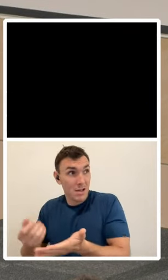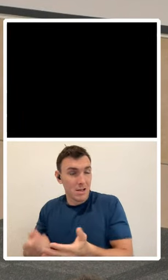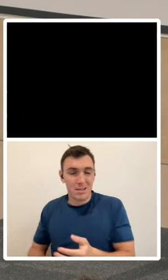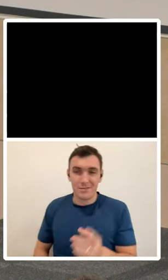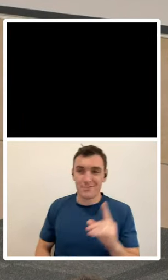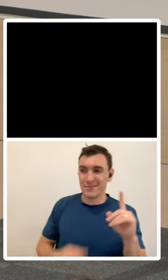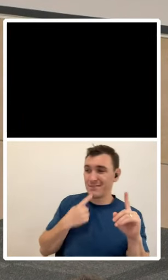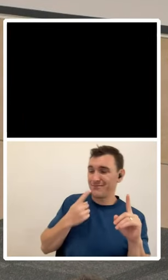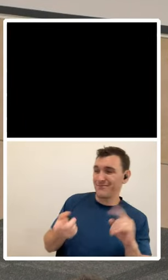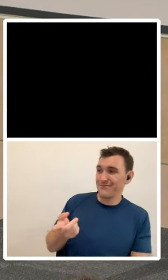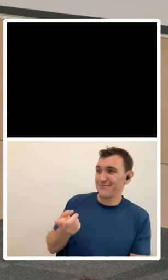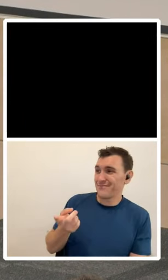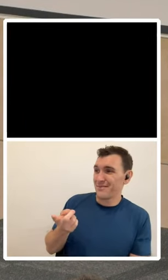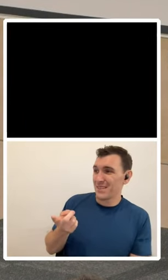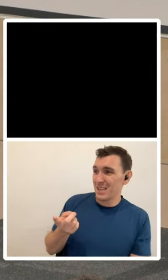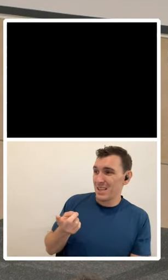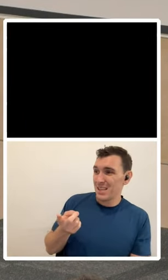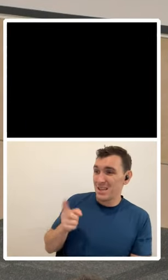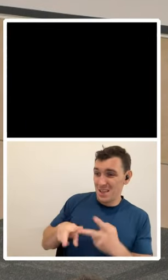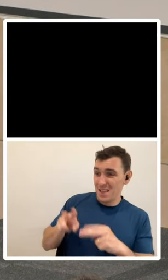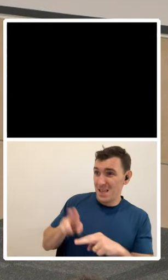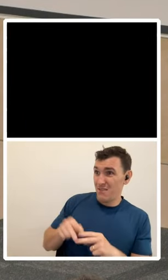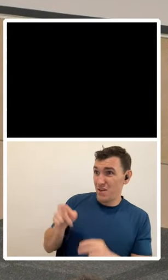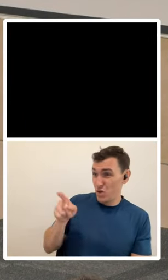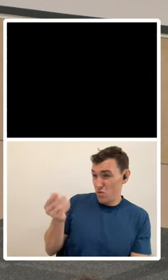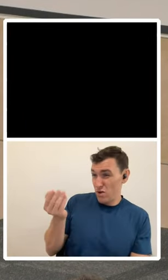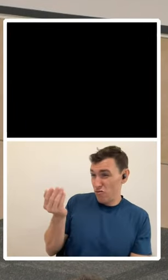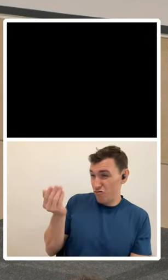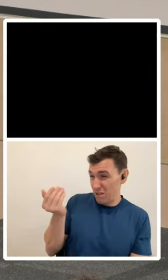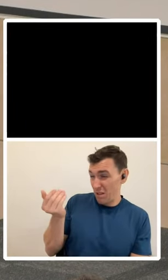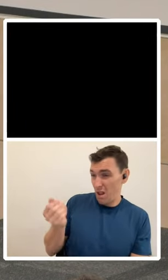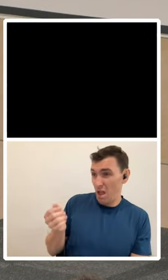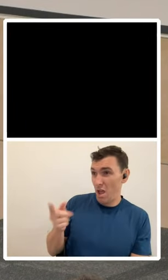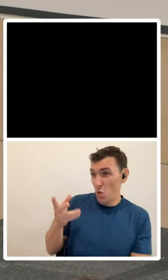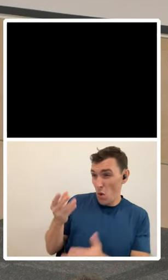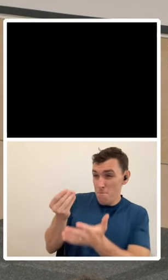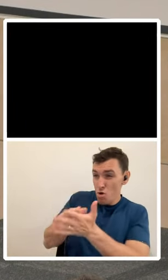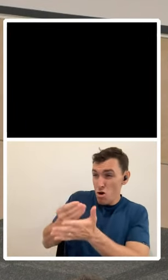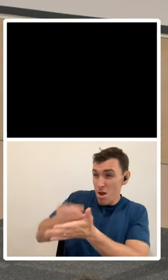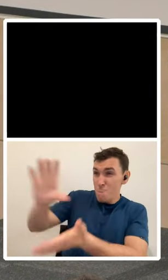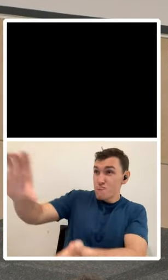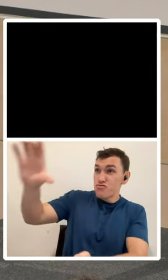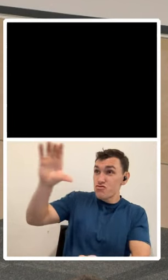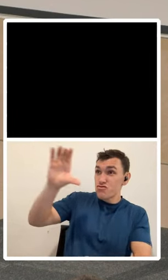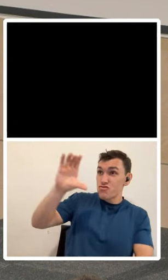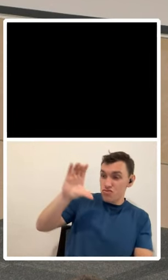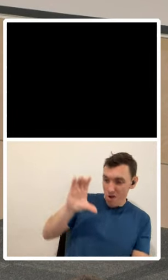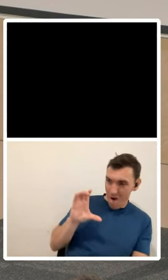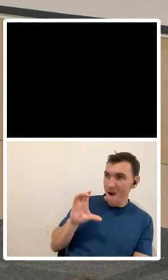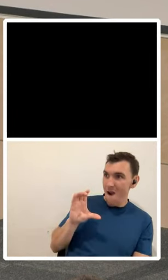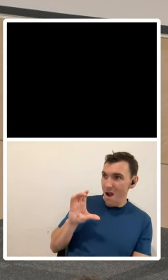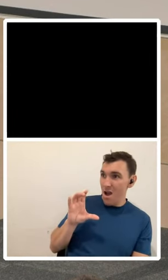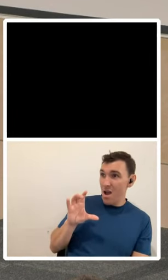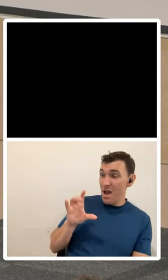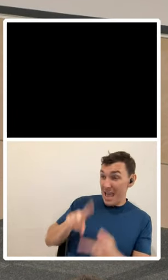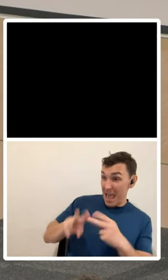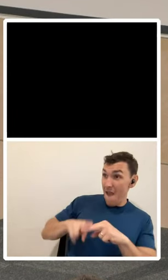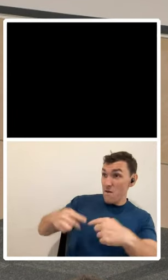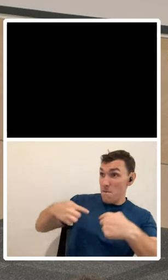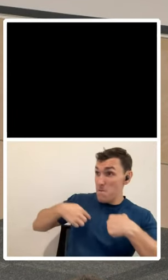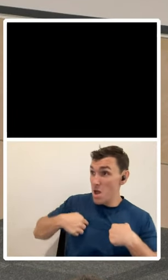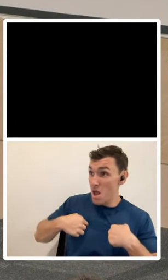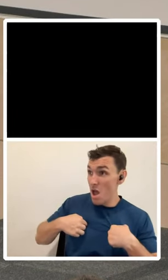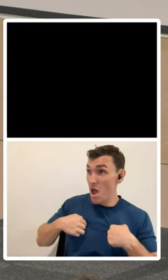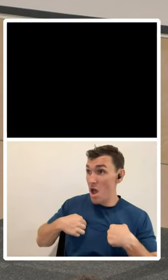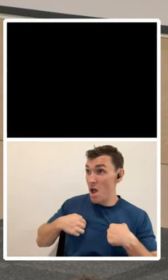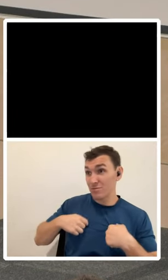be doing is sitting in the corner of my front room, stressing out. And I think I put in the book, I realised immediately she was right. And